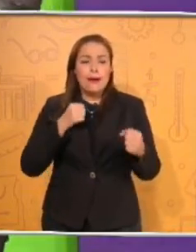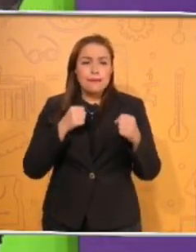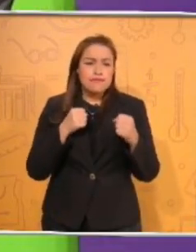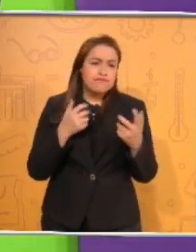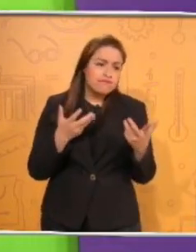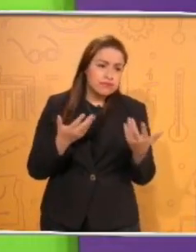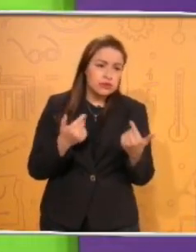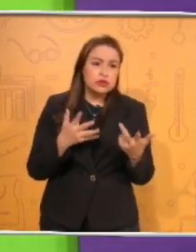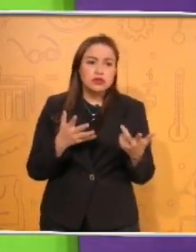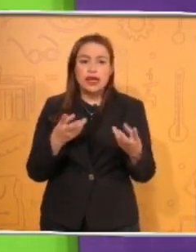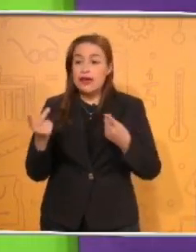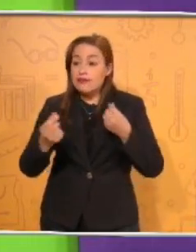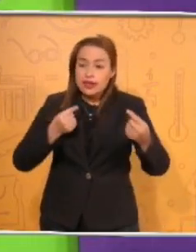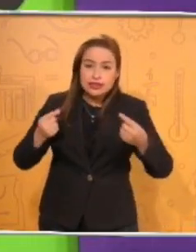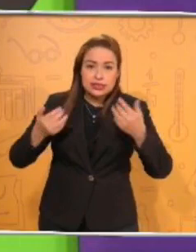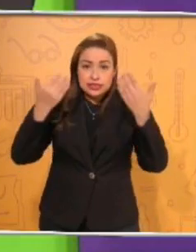activity,